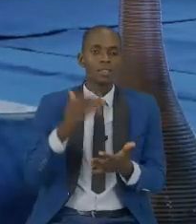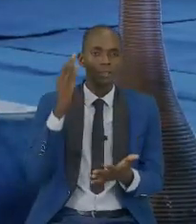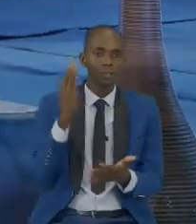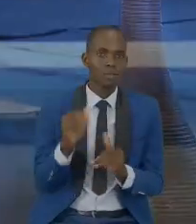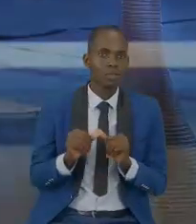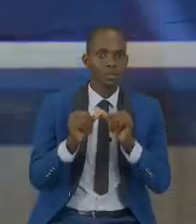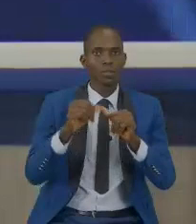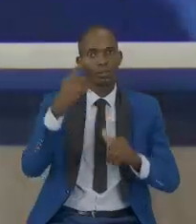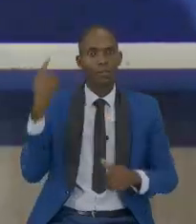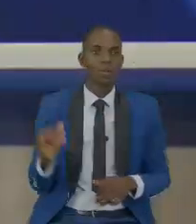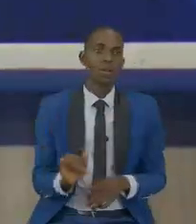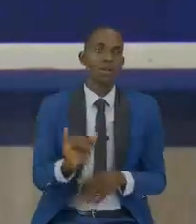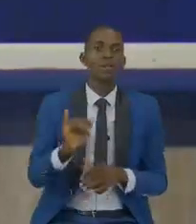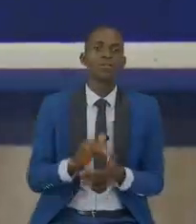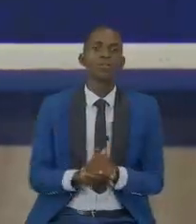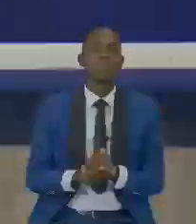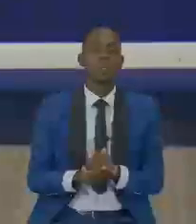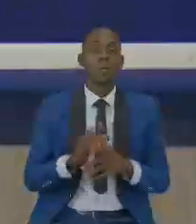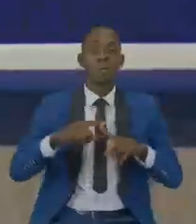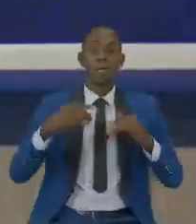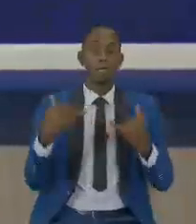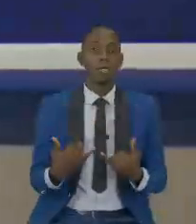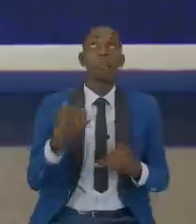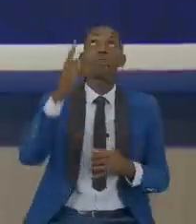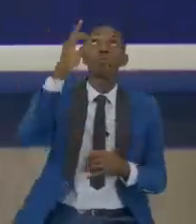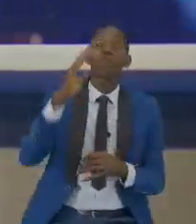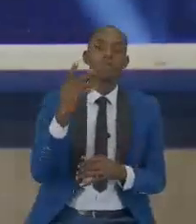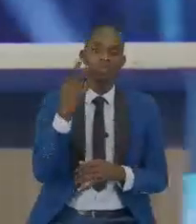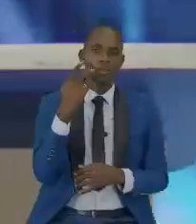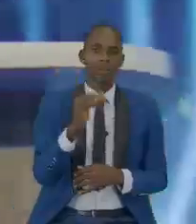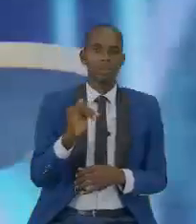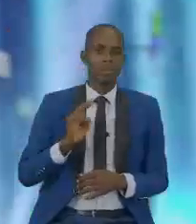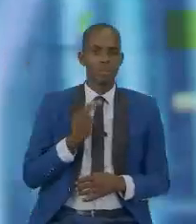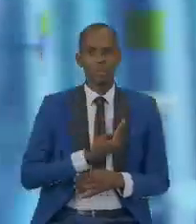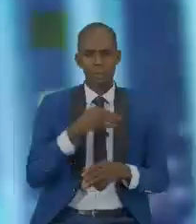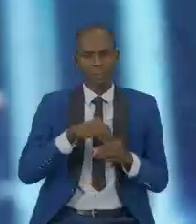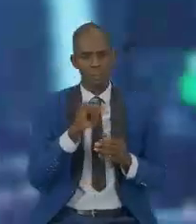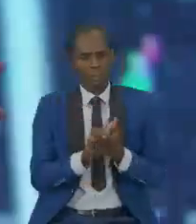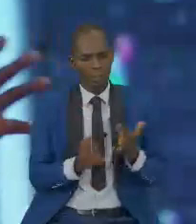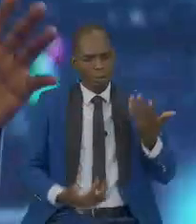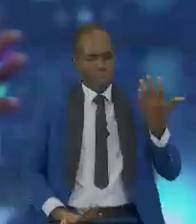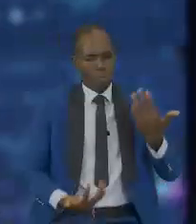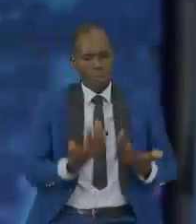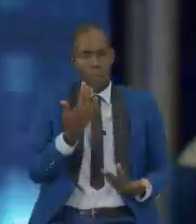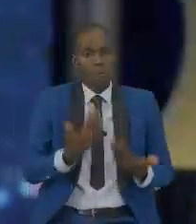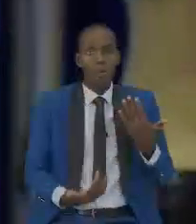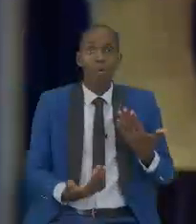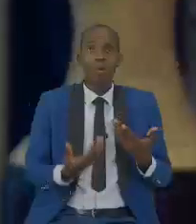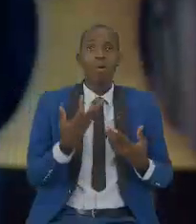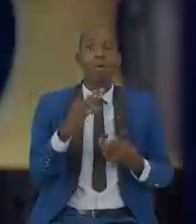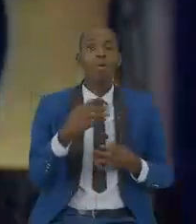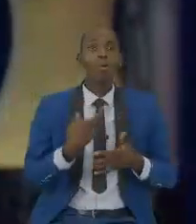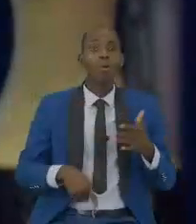But now God seeing us in that furnace, furnace of affliction. And